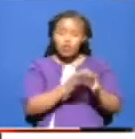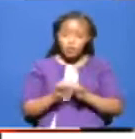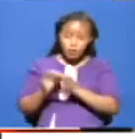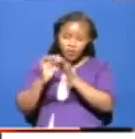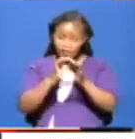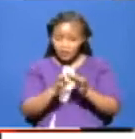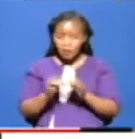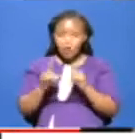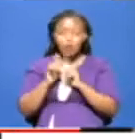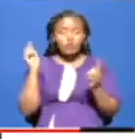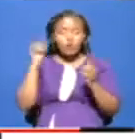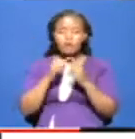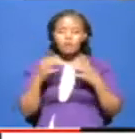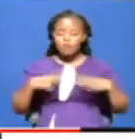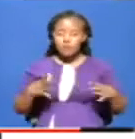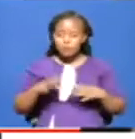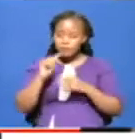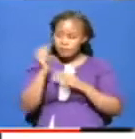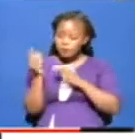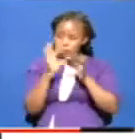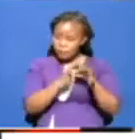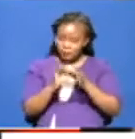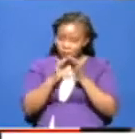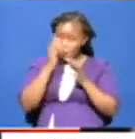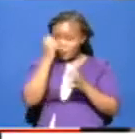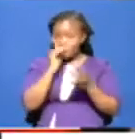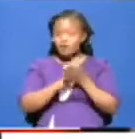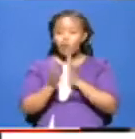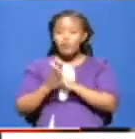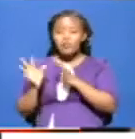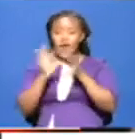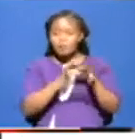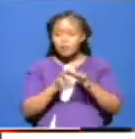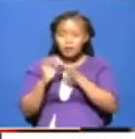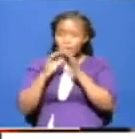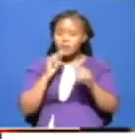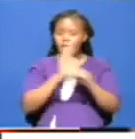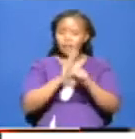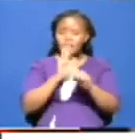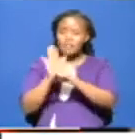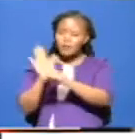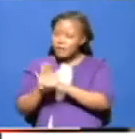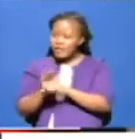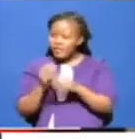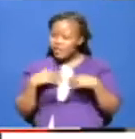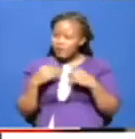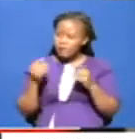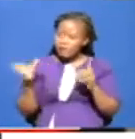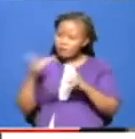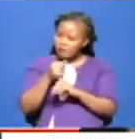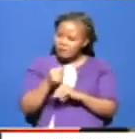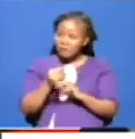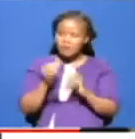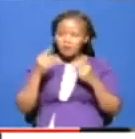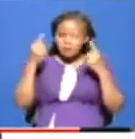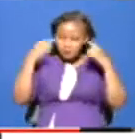unifying the Kenyans. Because without all that unit, all the development agenda that he has spoken about will not go far. And we are grateful as a